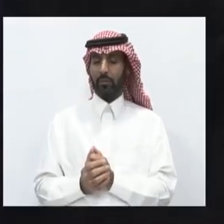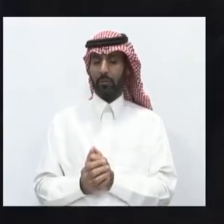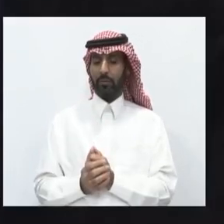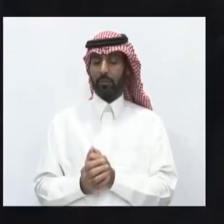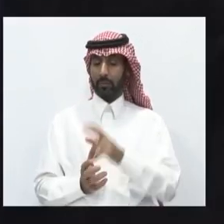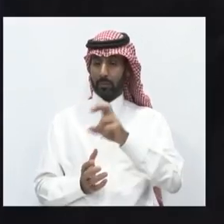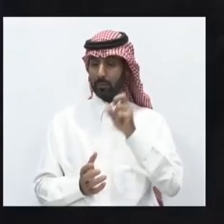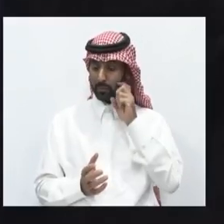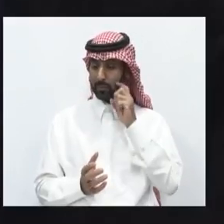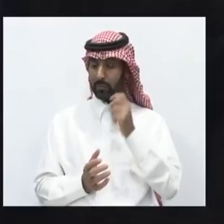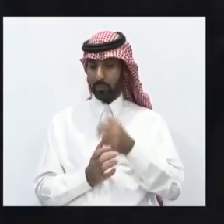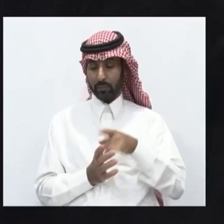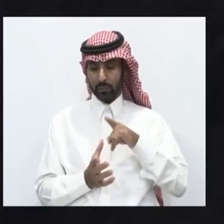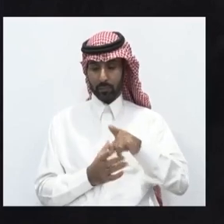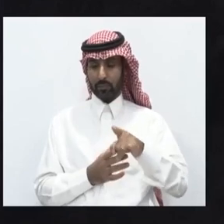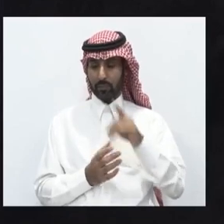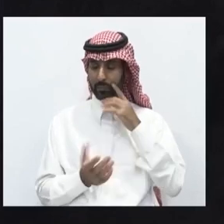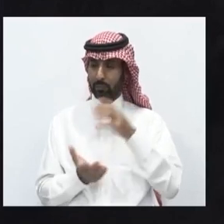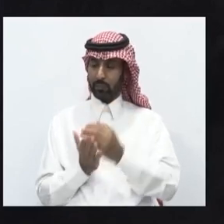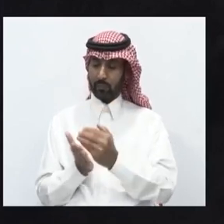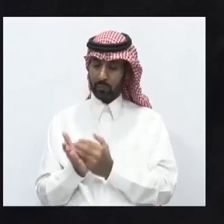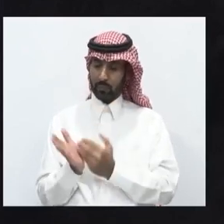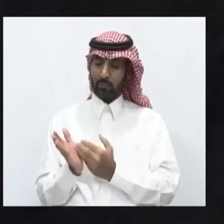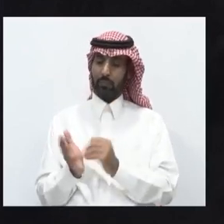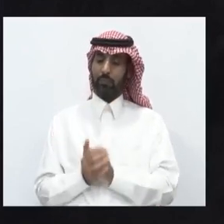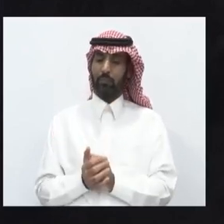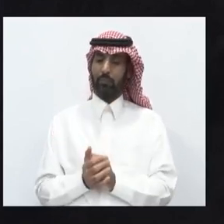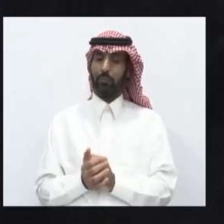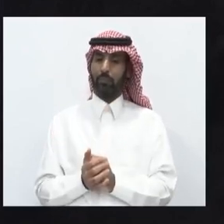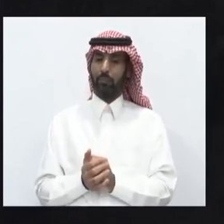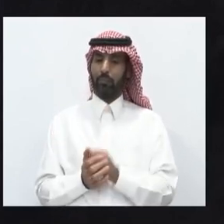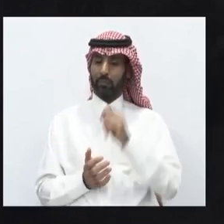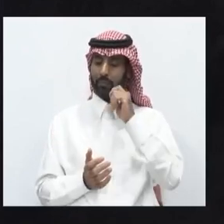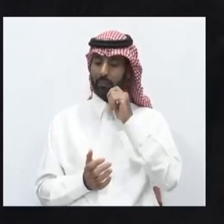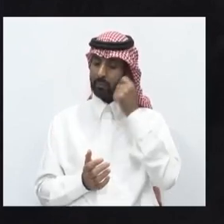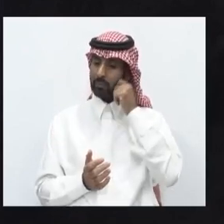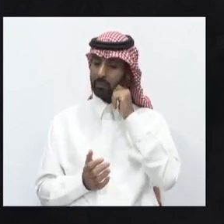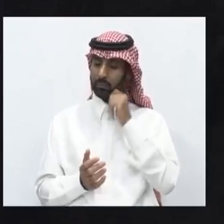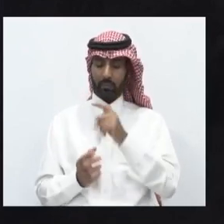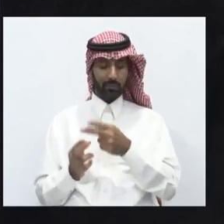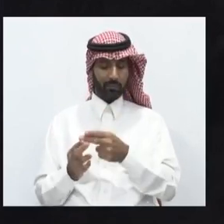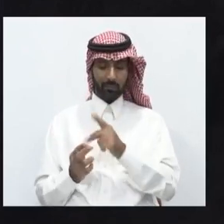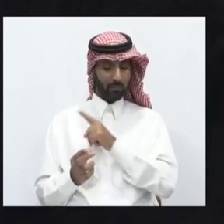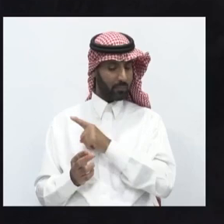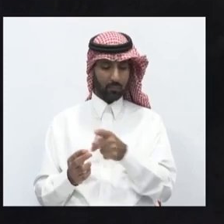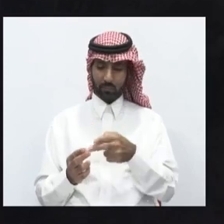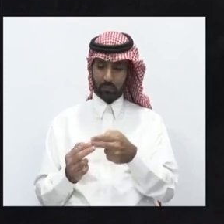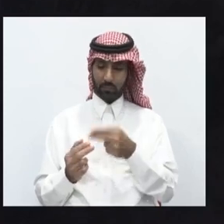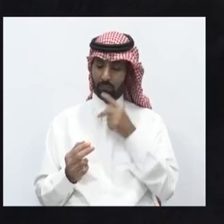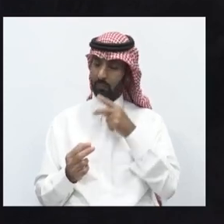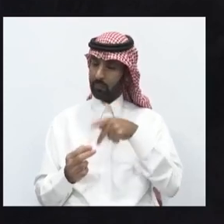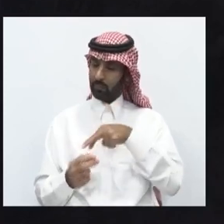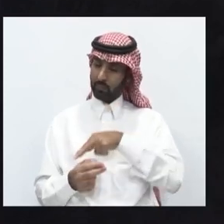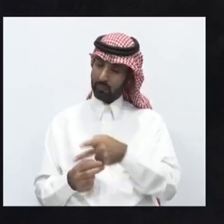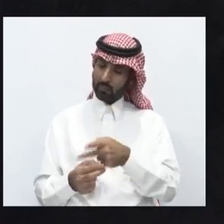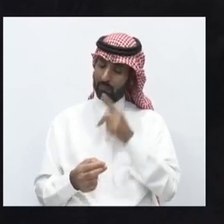airline company put this policy? She said, no, you know, it's against the policy for passengers to change